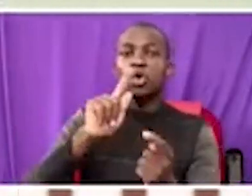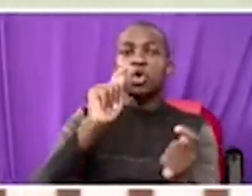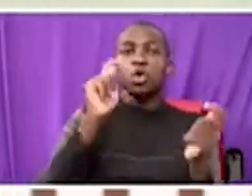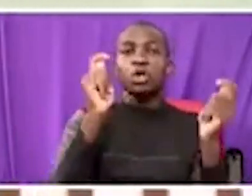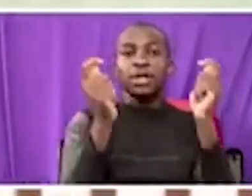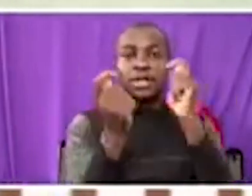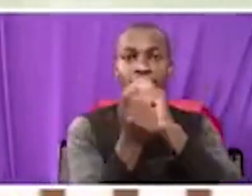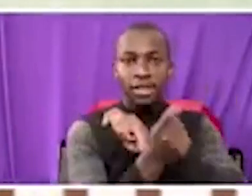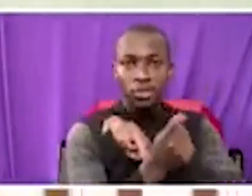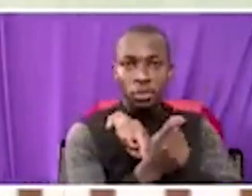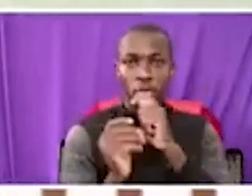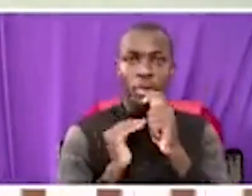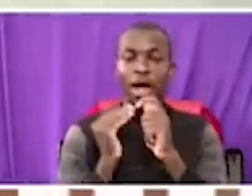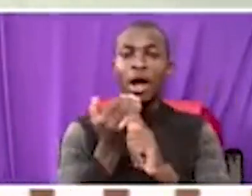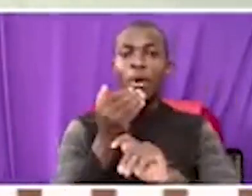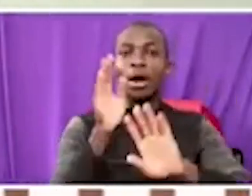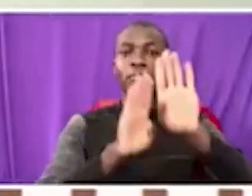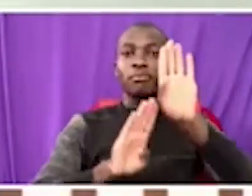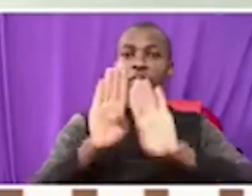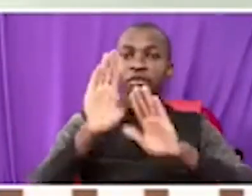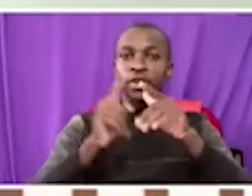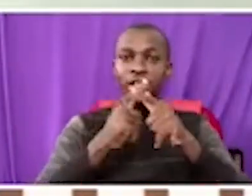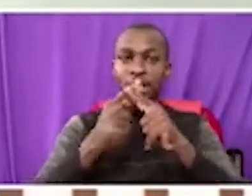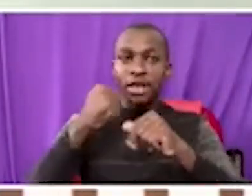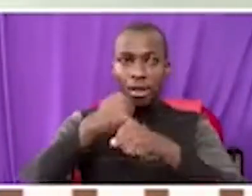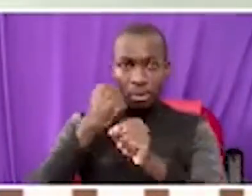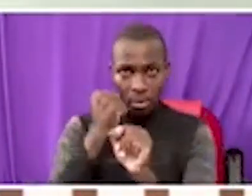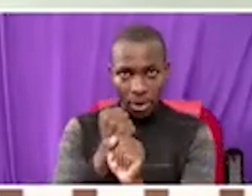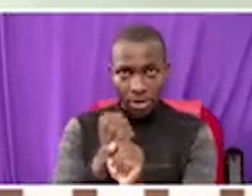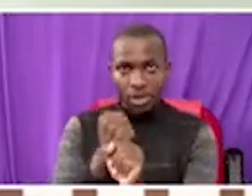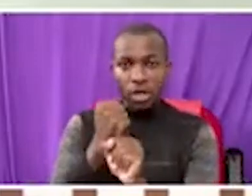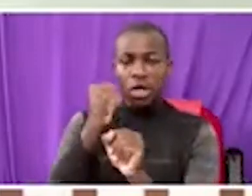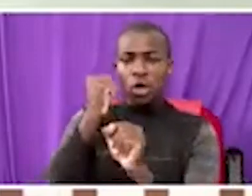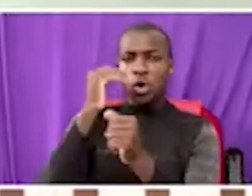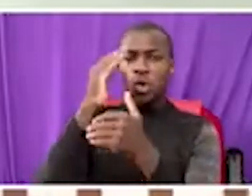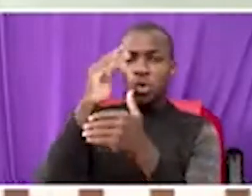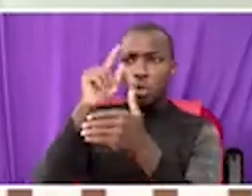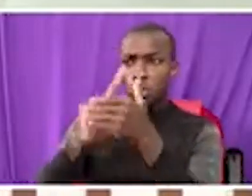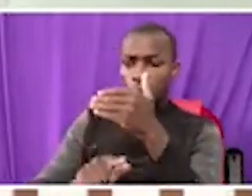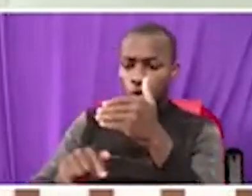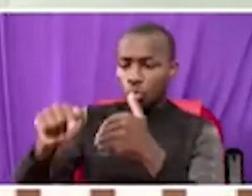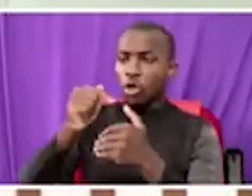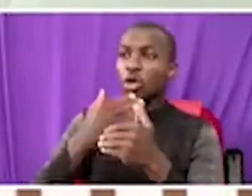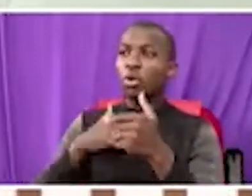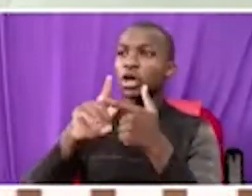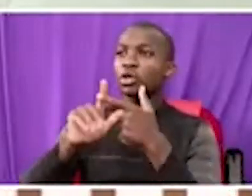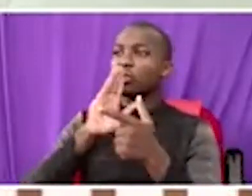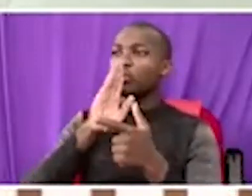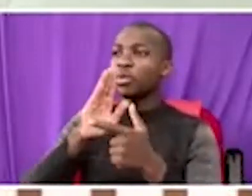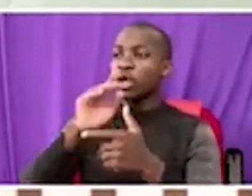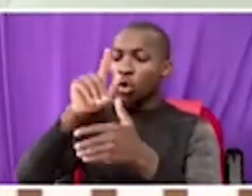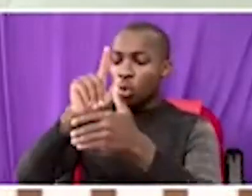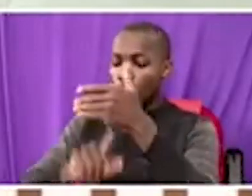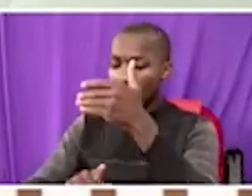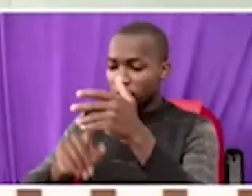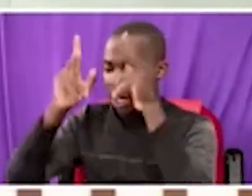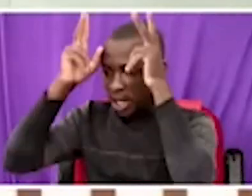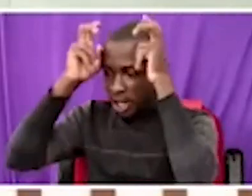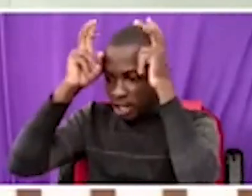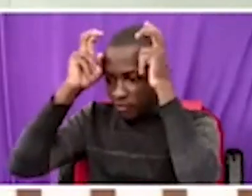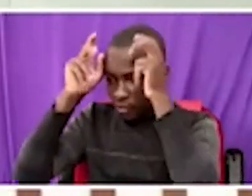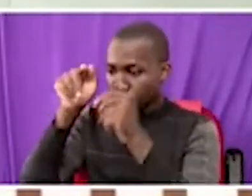our morals and to make us know what exactly good is and what evil